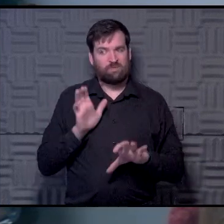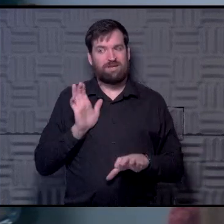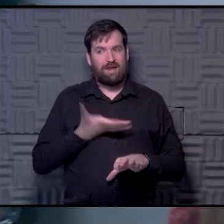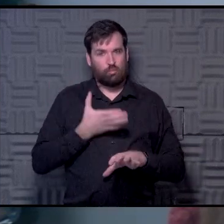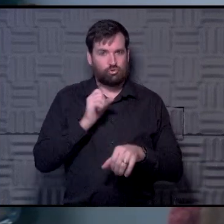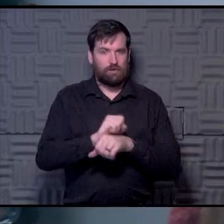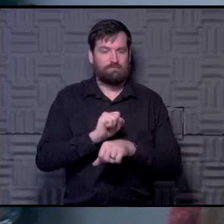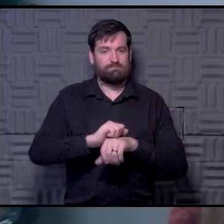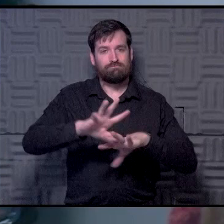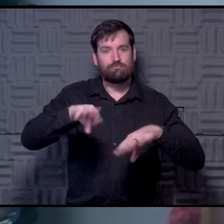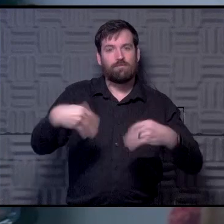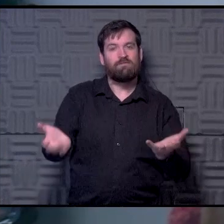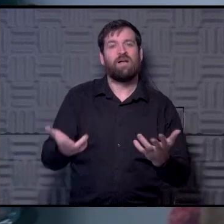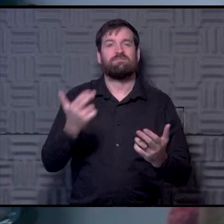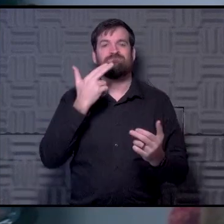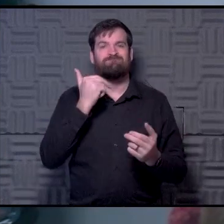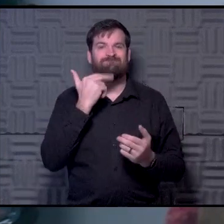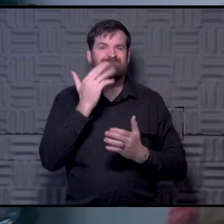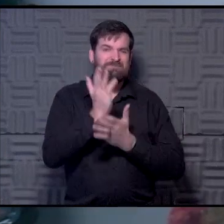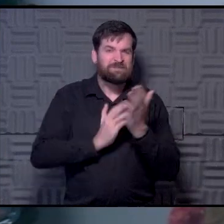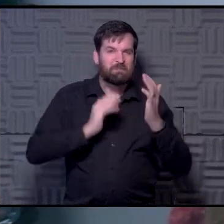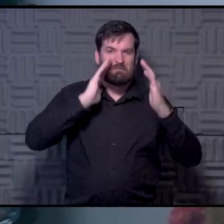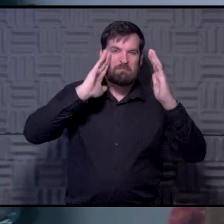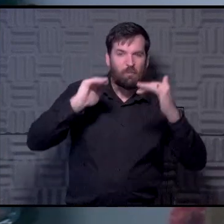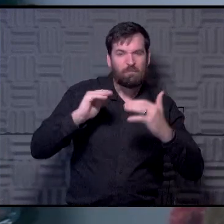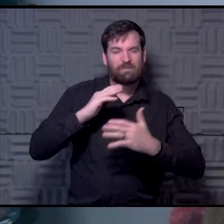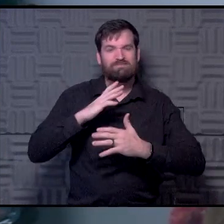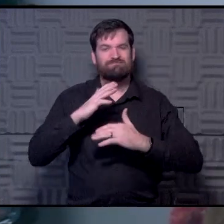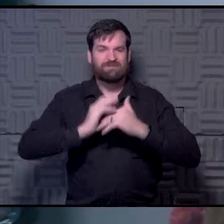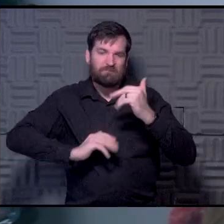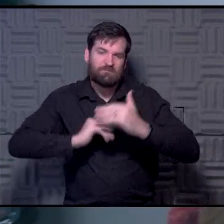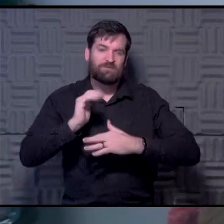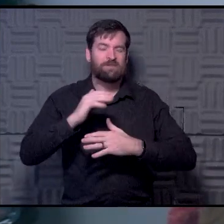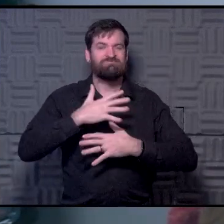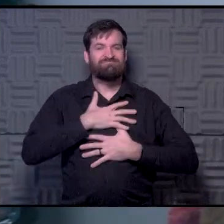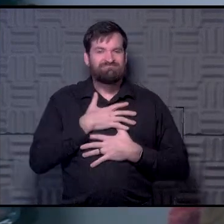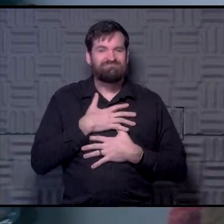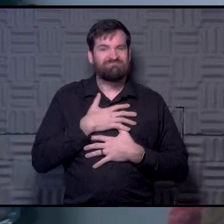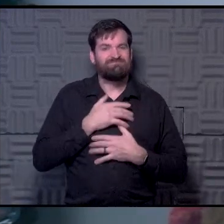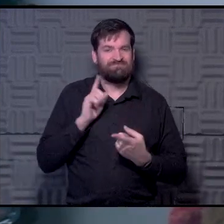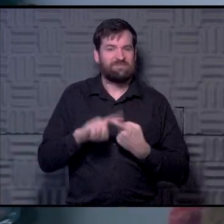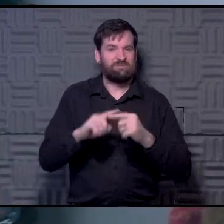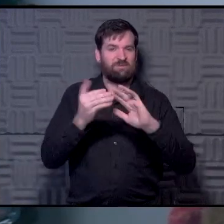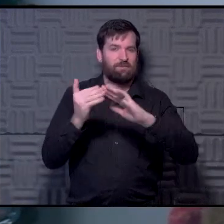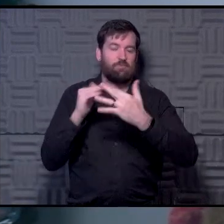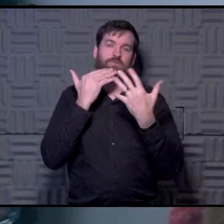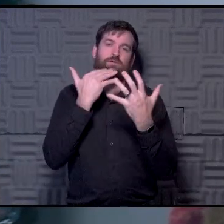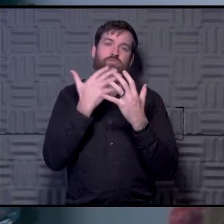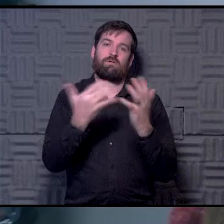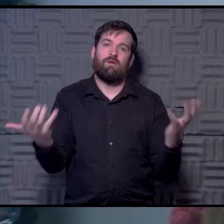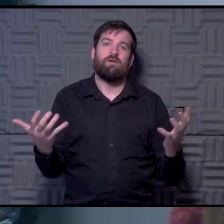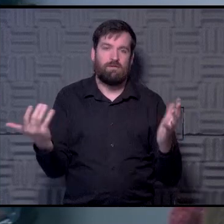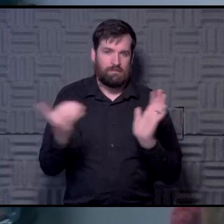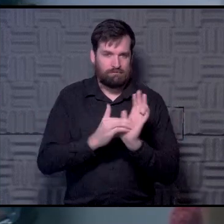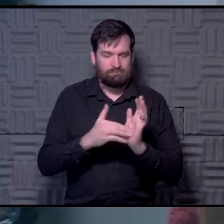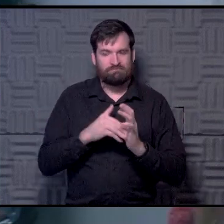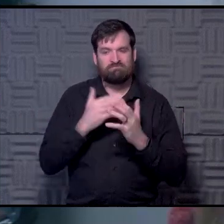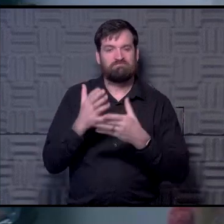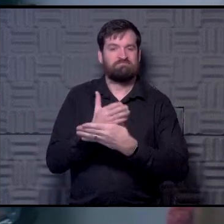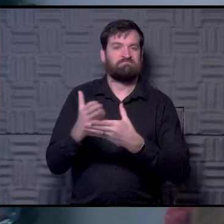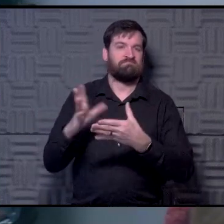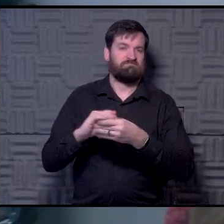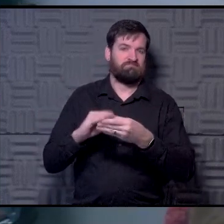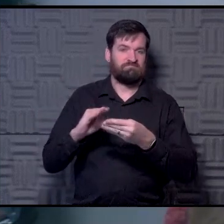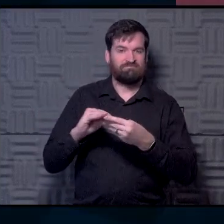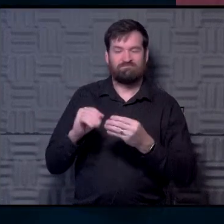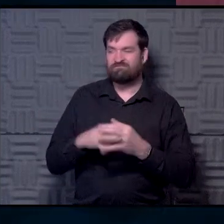provide a little small piece of hope, comfort, and compassion back into our community. And thank you again for allowing me to share my story and to brighten your